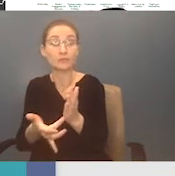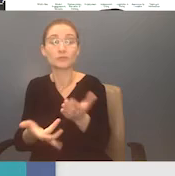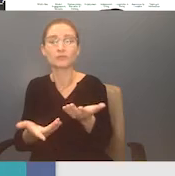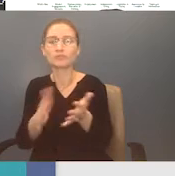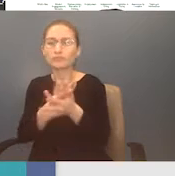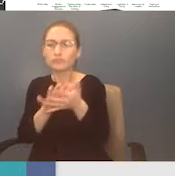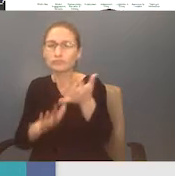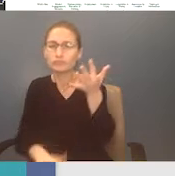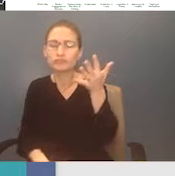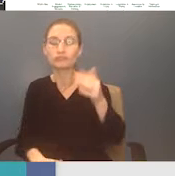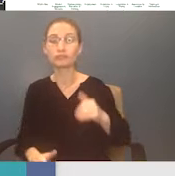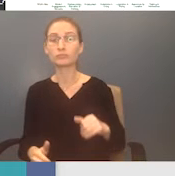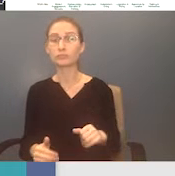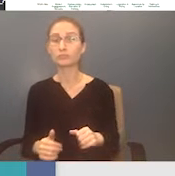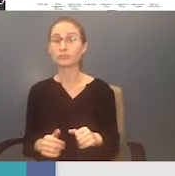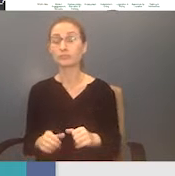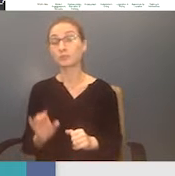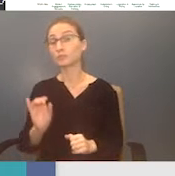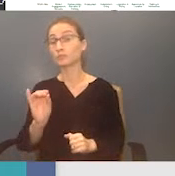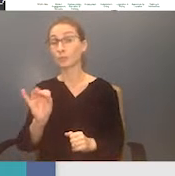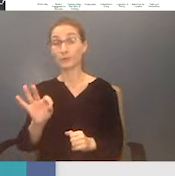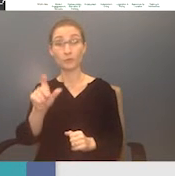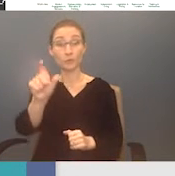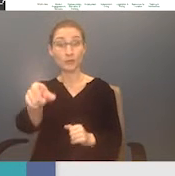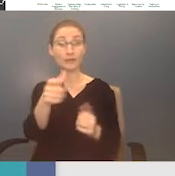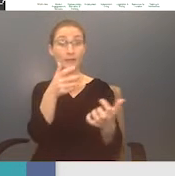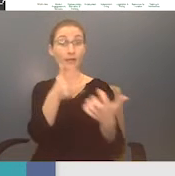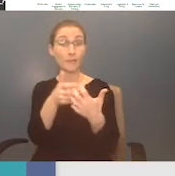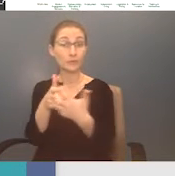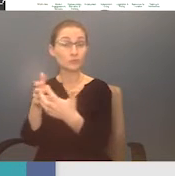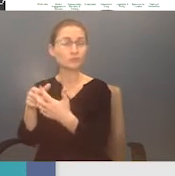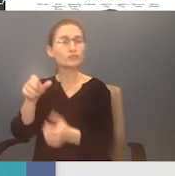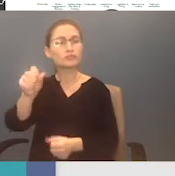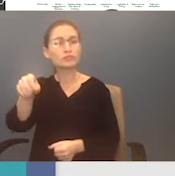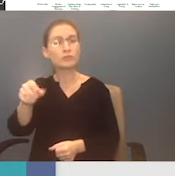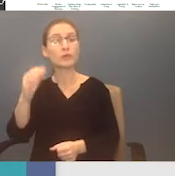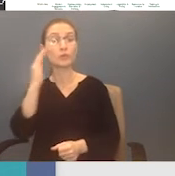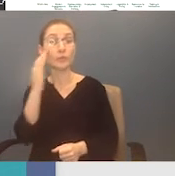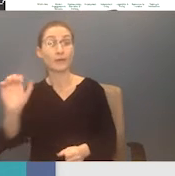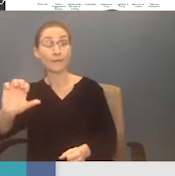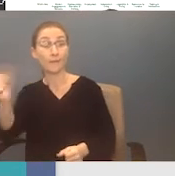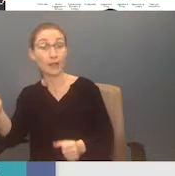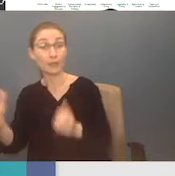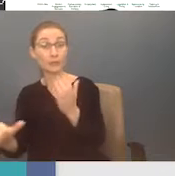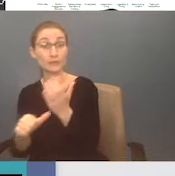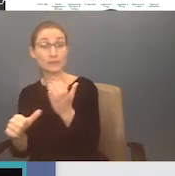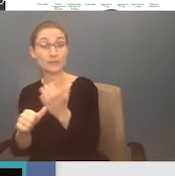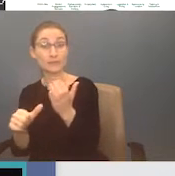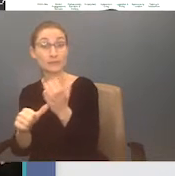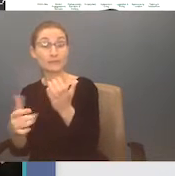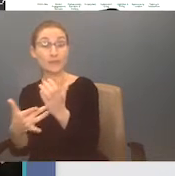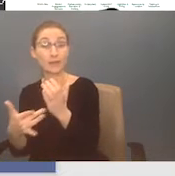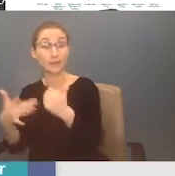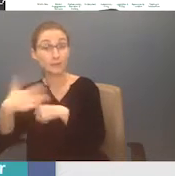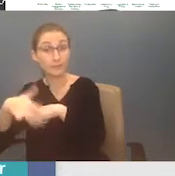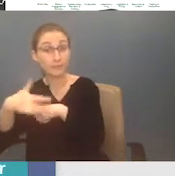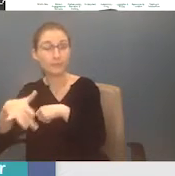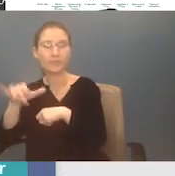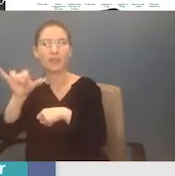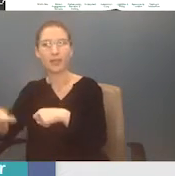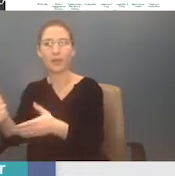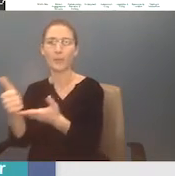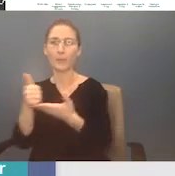of computer-based, assistive technology can help is huge.